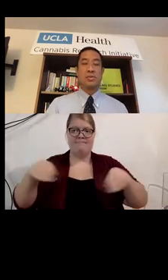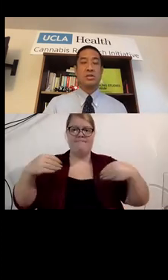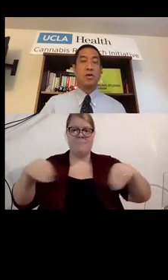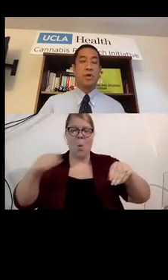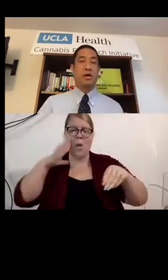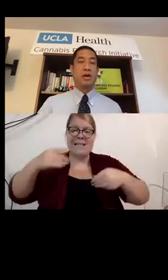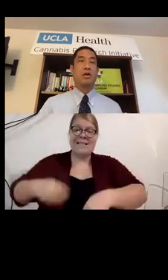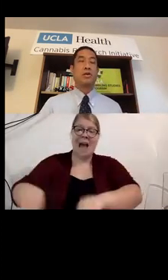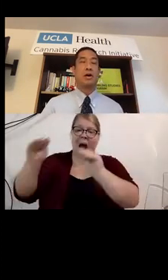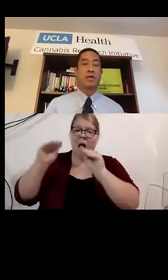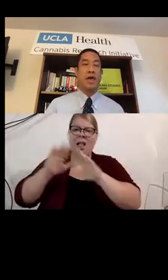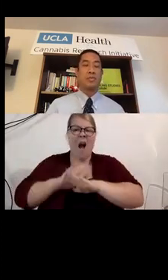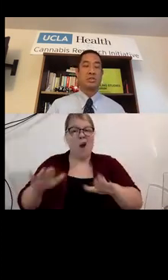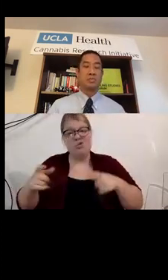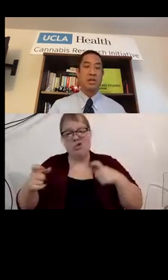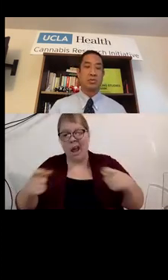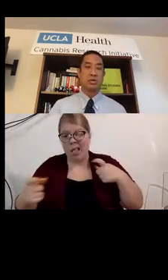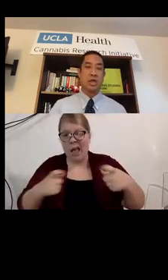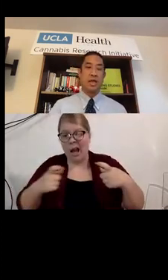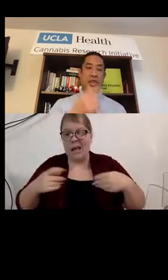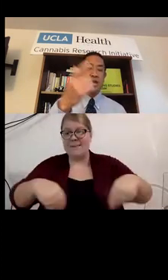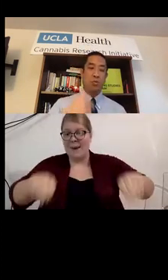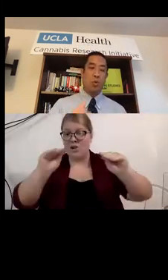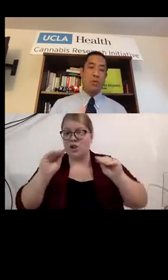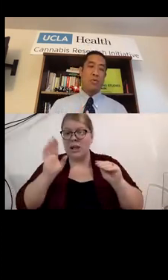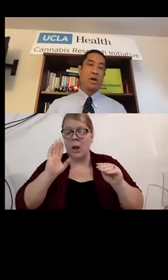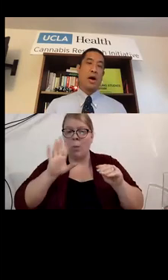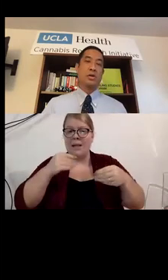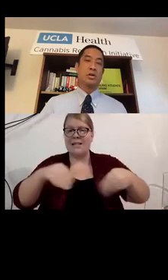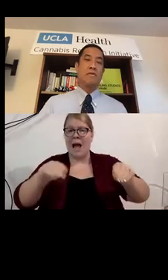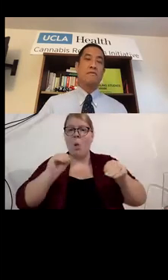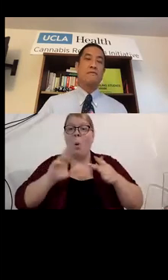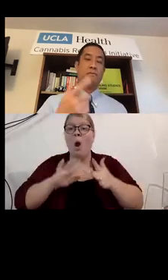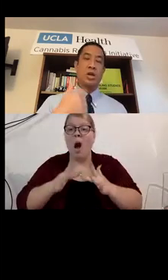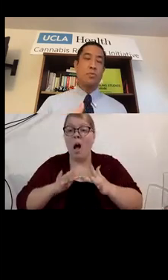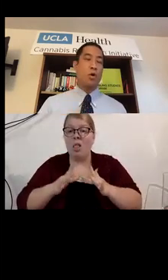at some of these unregulated cannabis dispensaries. This, why we bring it up, is